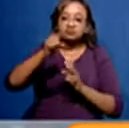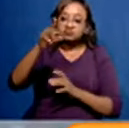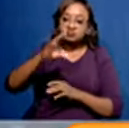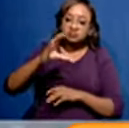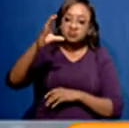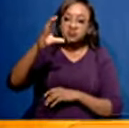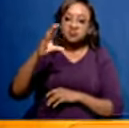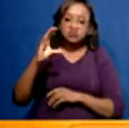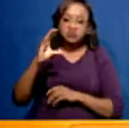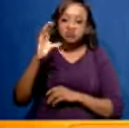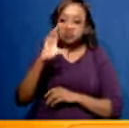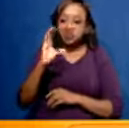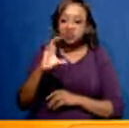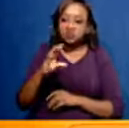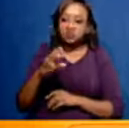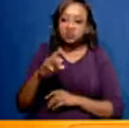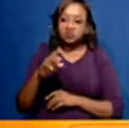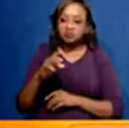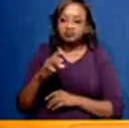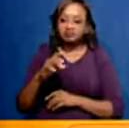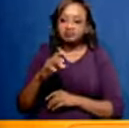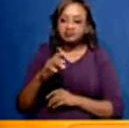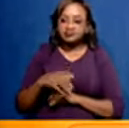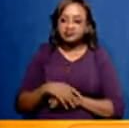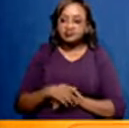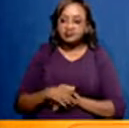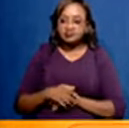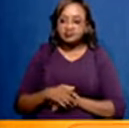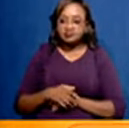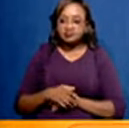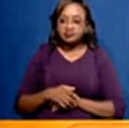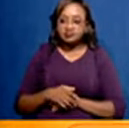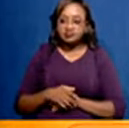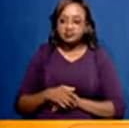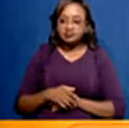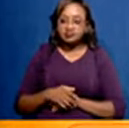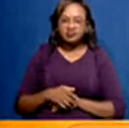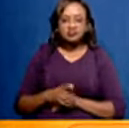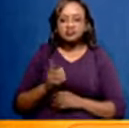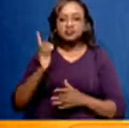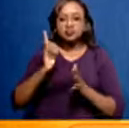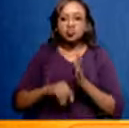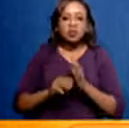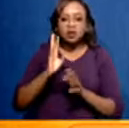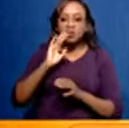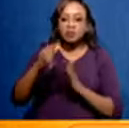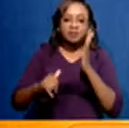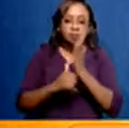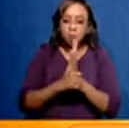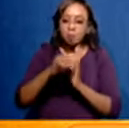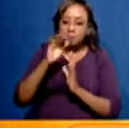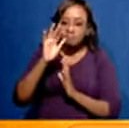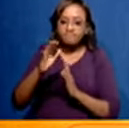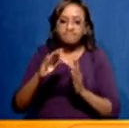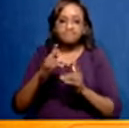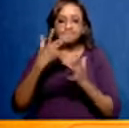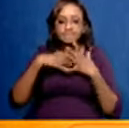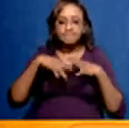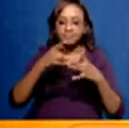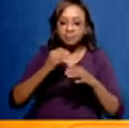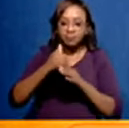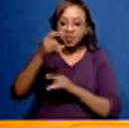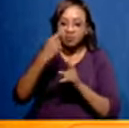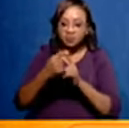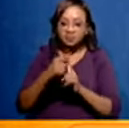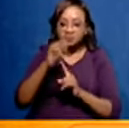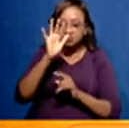Chancellor, sir, I'm not getting used to that, Mr. Chancellor, sir, what will be your legacy after 5 years? Where will